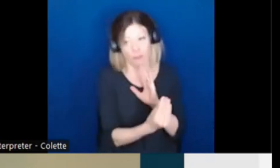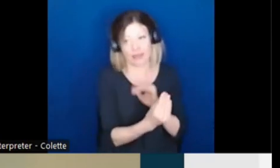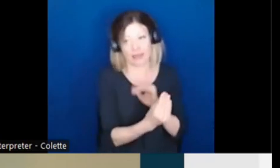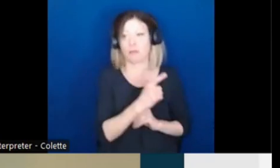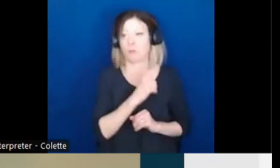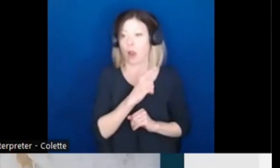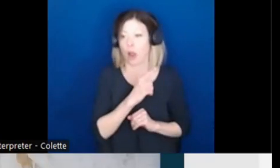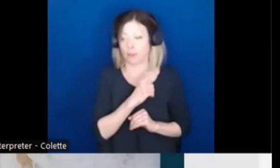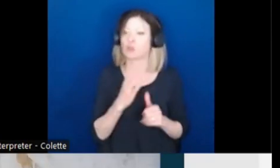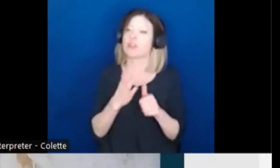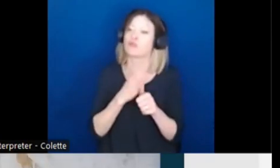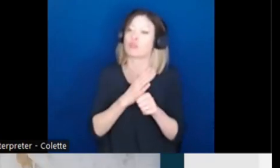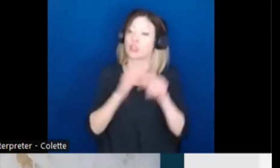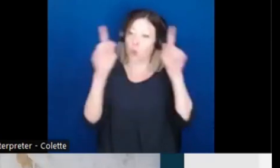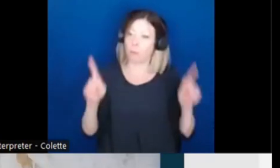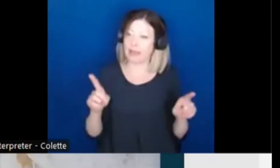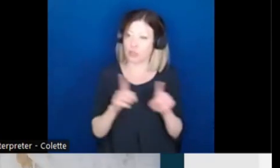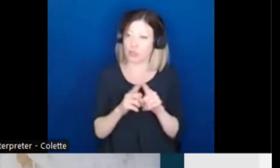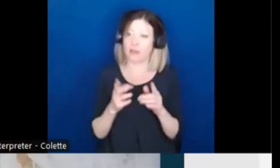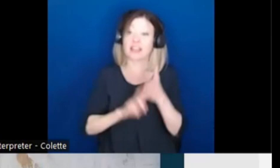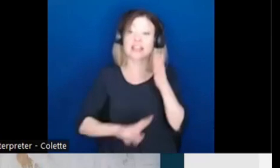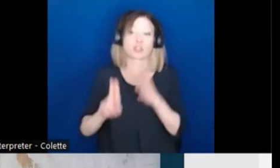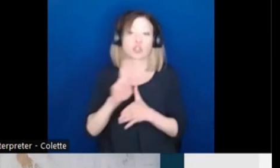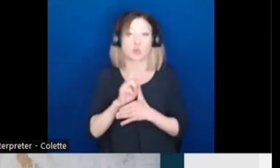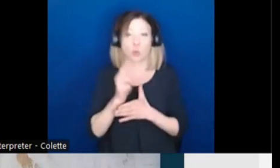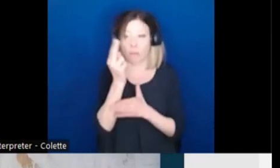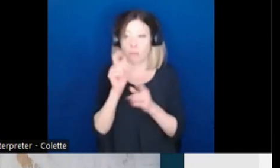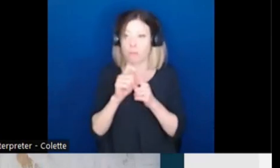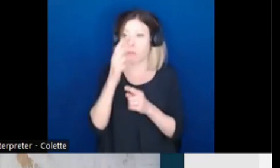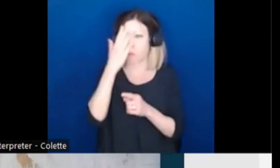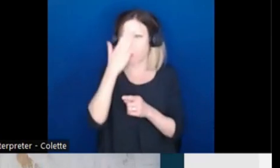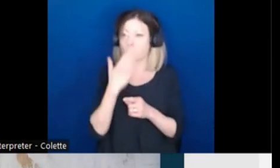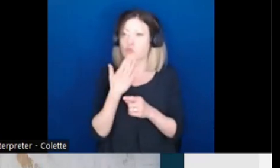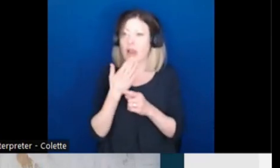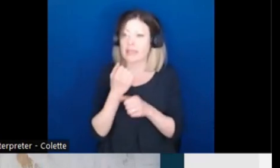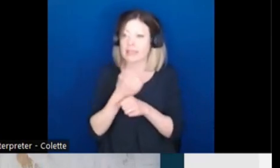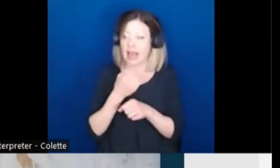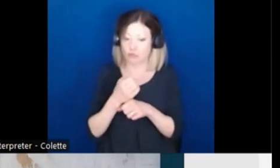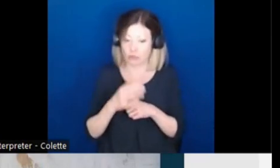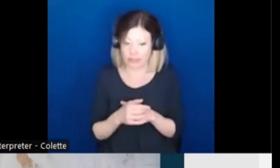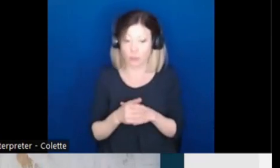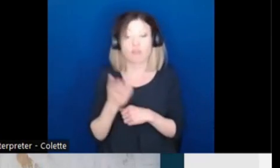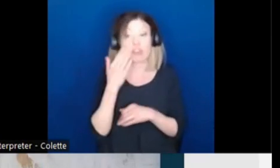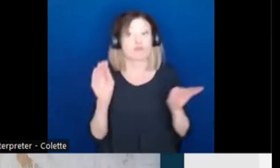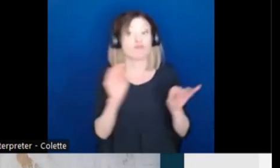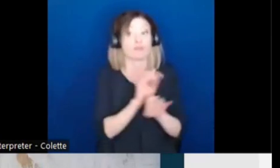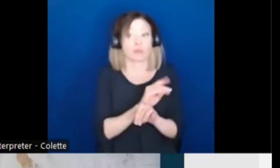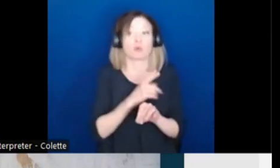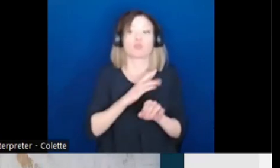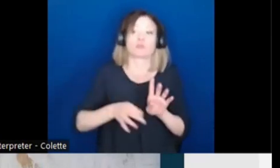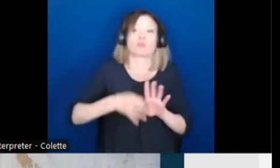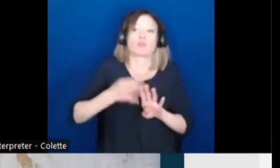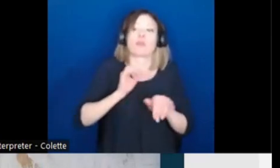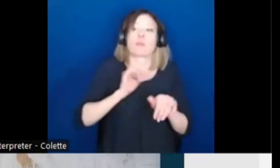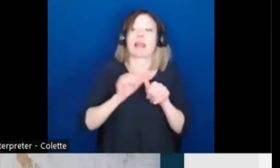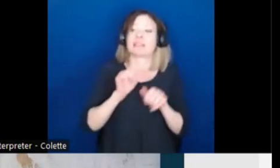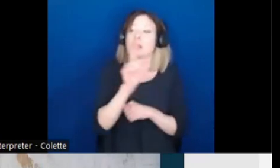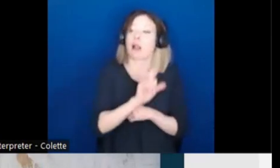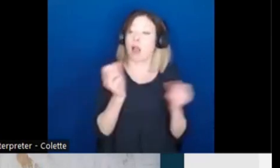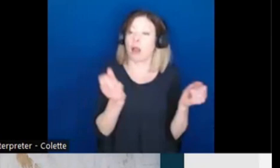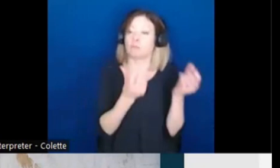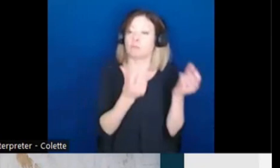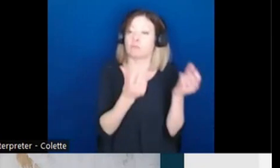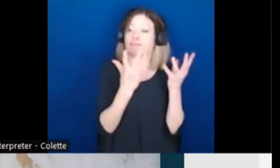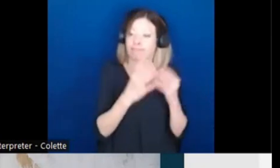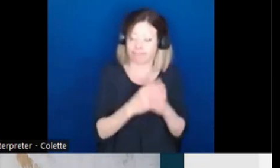Gallery. We've just got a new copy actually with better quality colour. Just show you one room we have